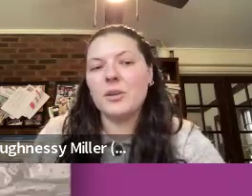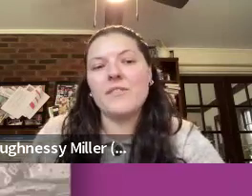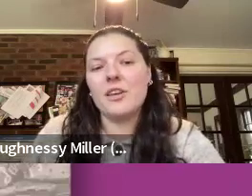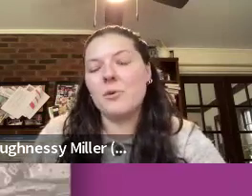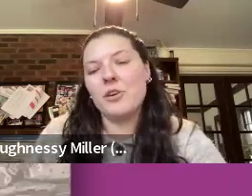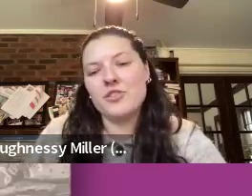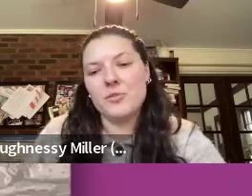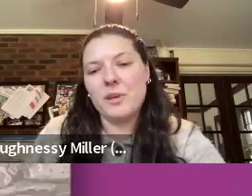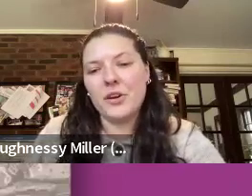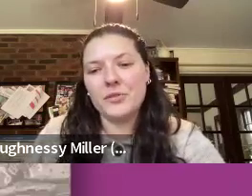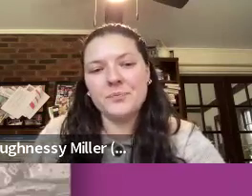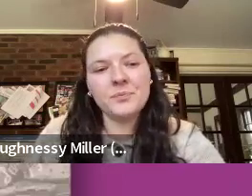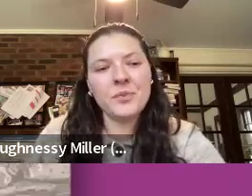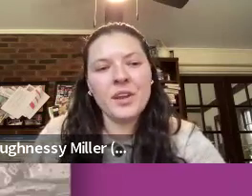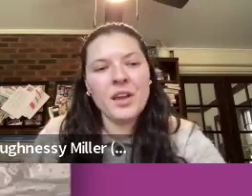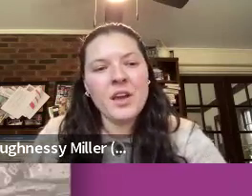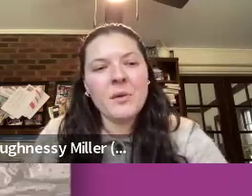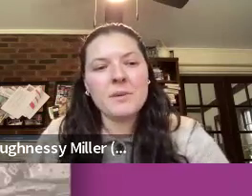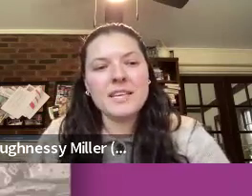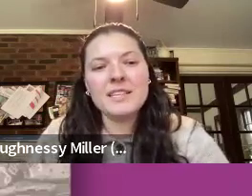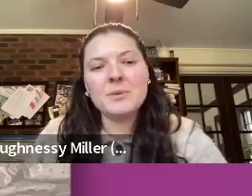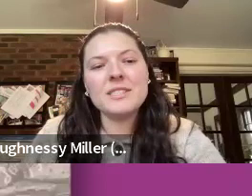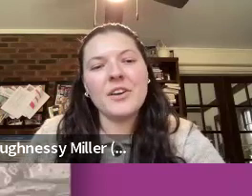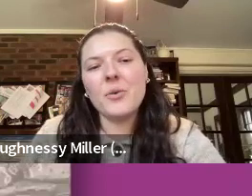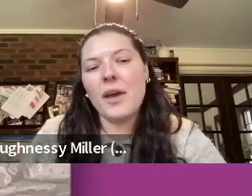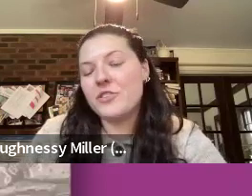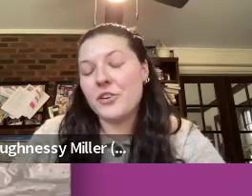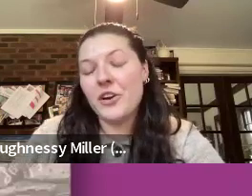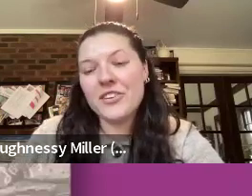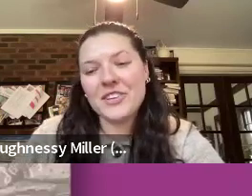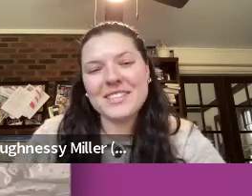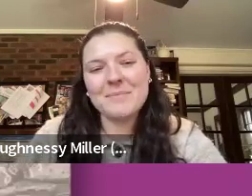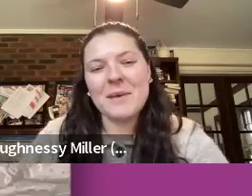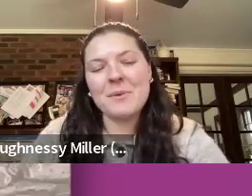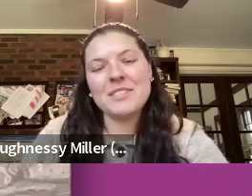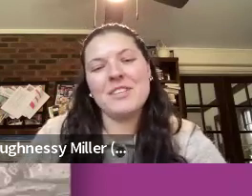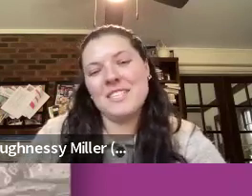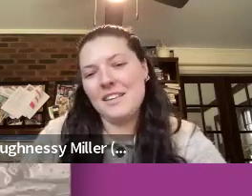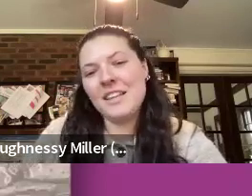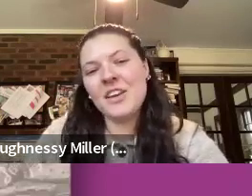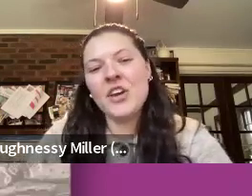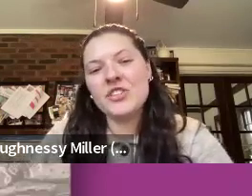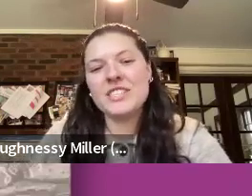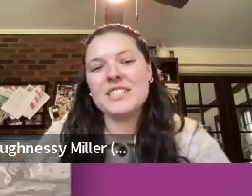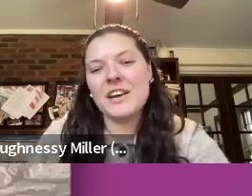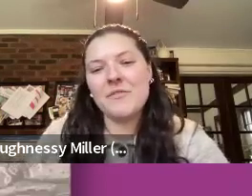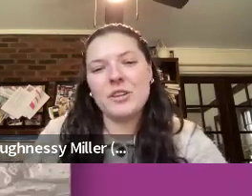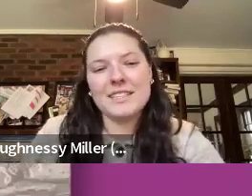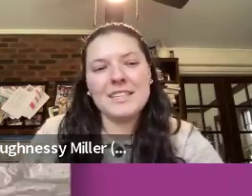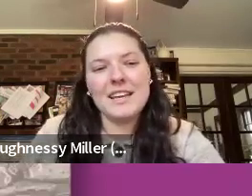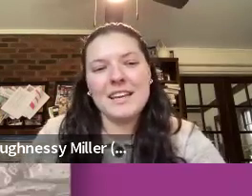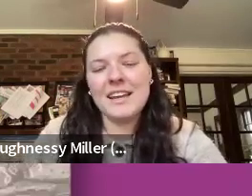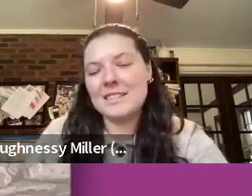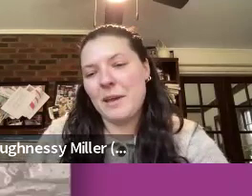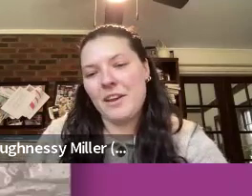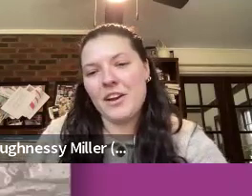are equally valuable and should be heard. Mercedes will sing her way into your hearts on September 17th, just in time for